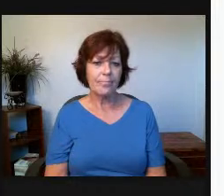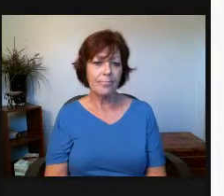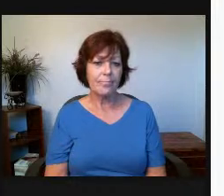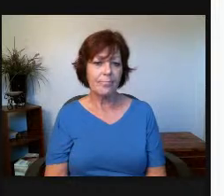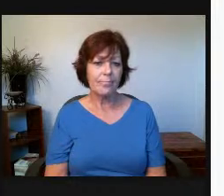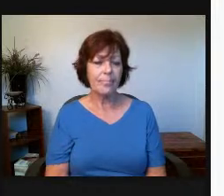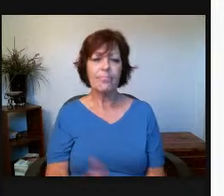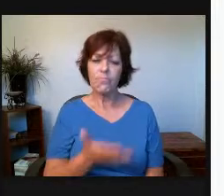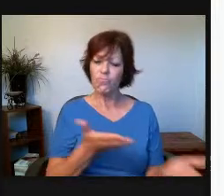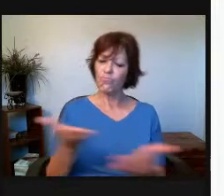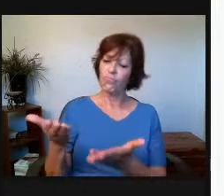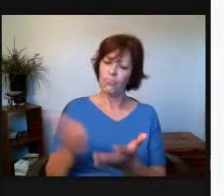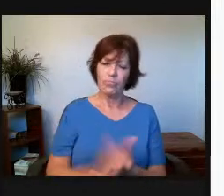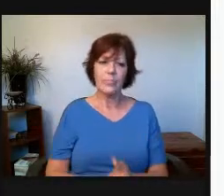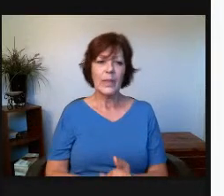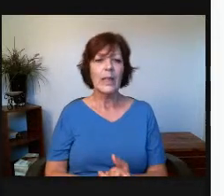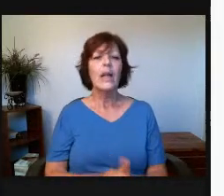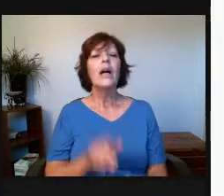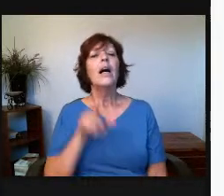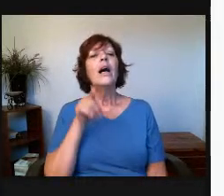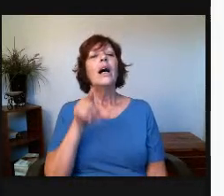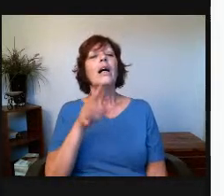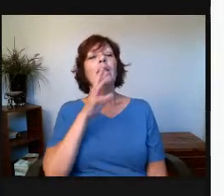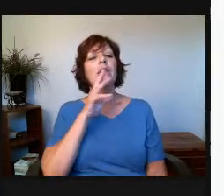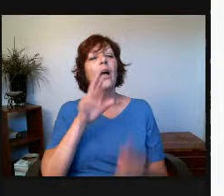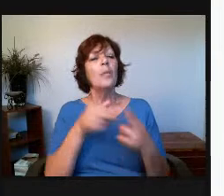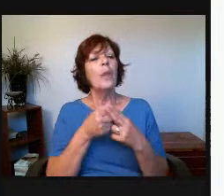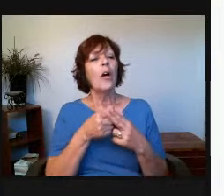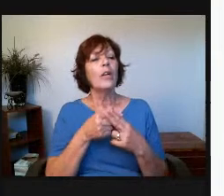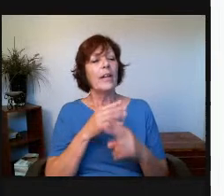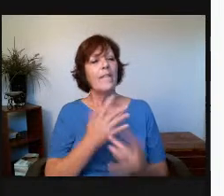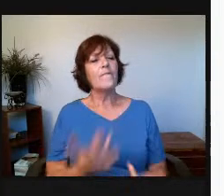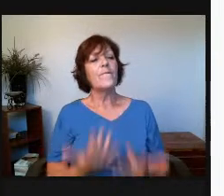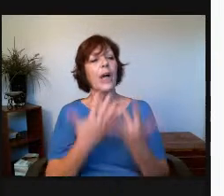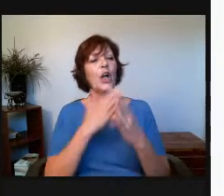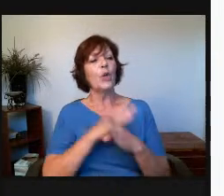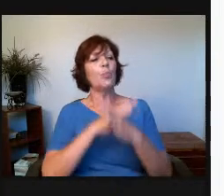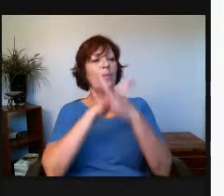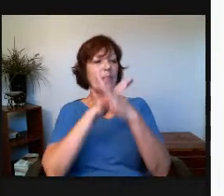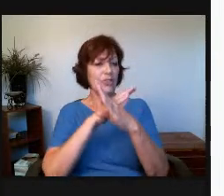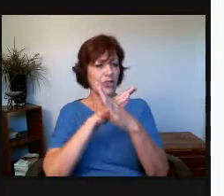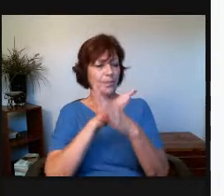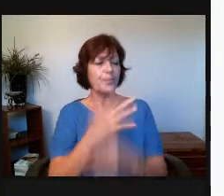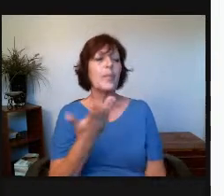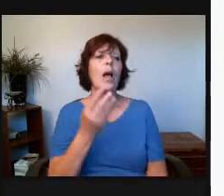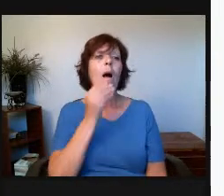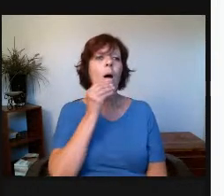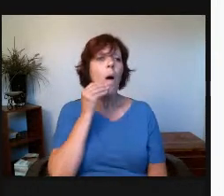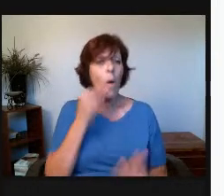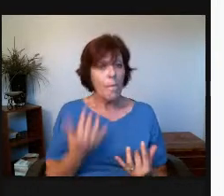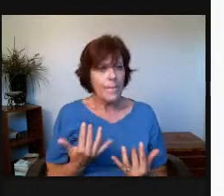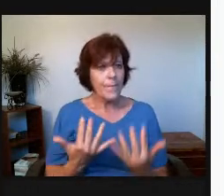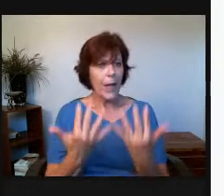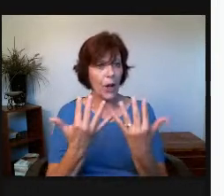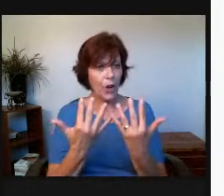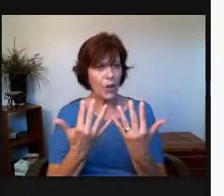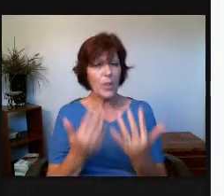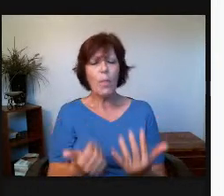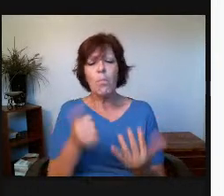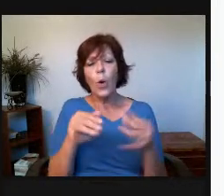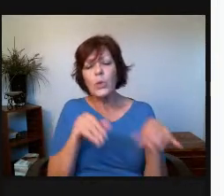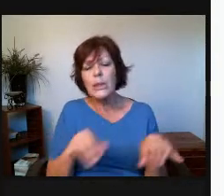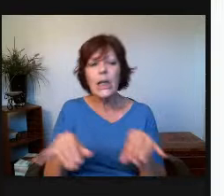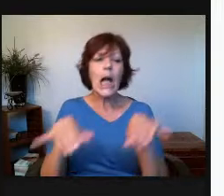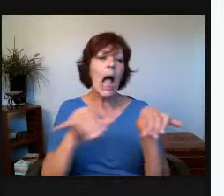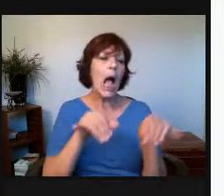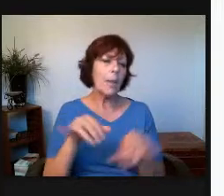I'm going to let you talk about this. Okay, so let's talk a little bit about fire prevention. A home fire is probably the most common